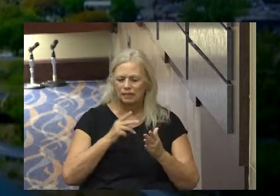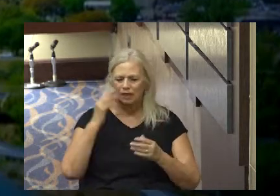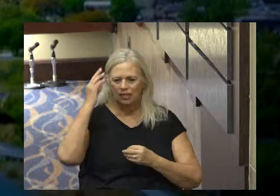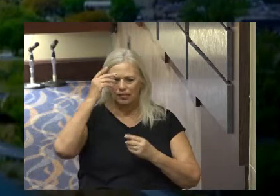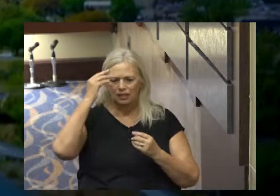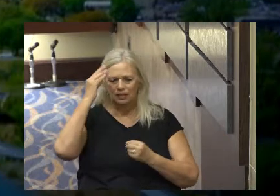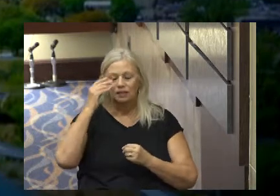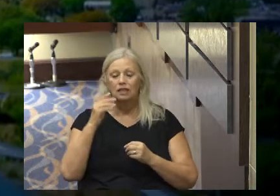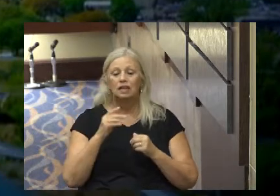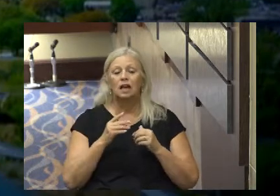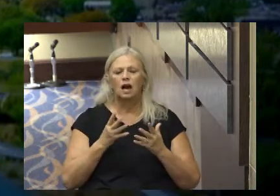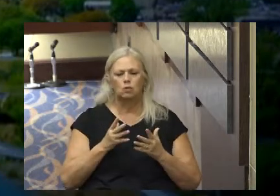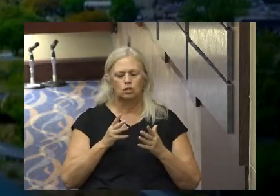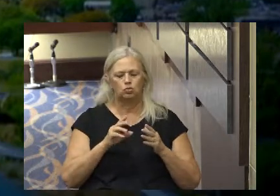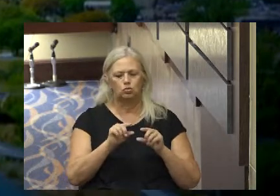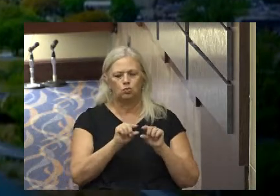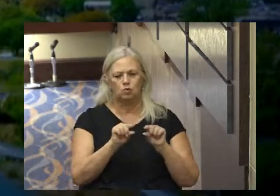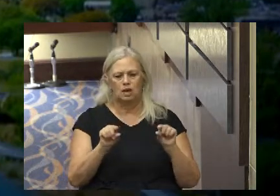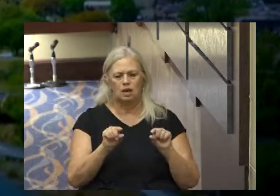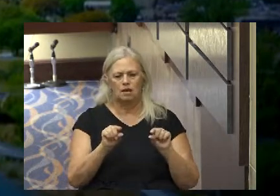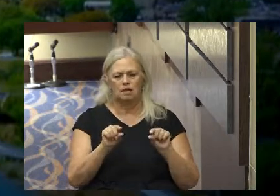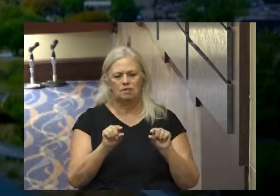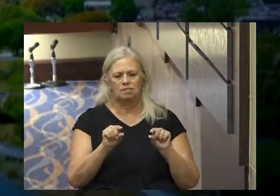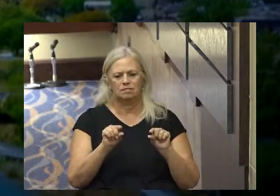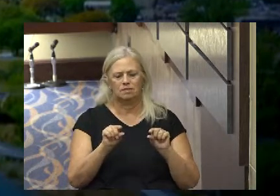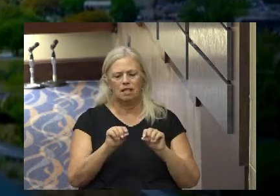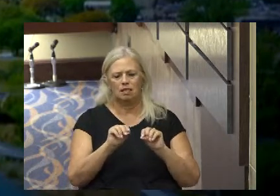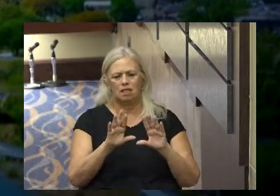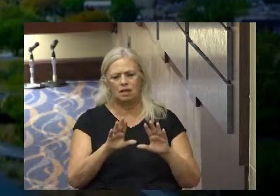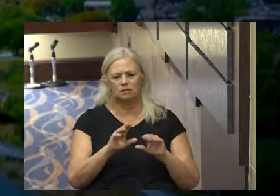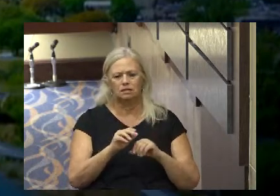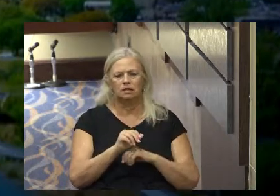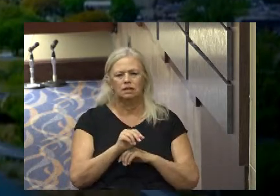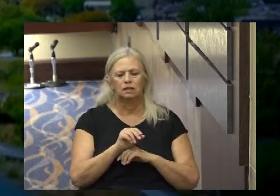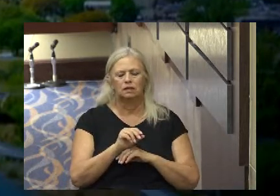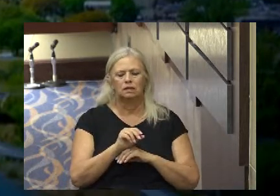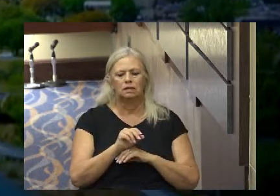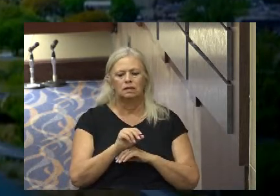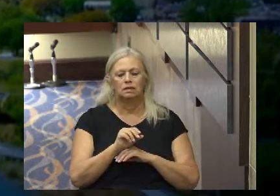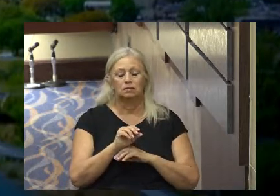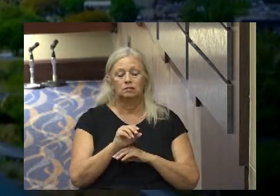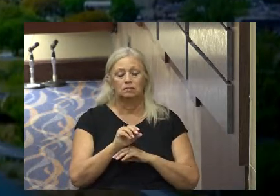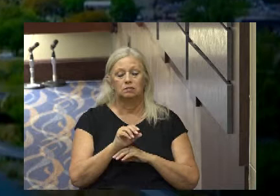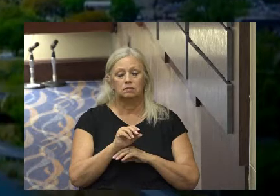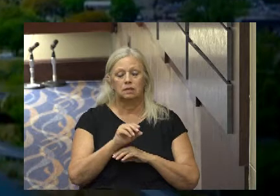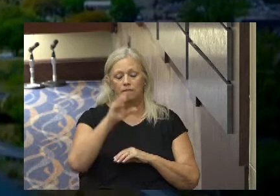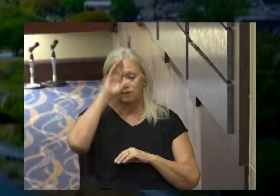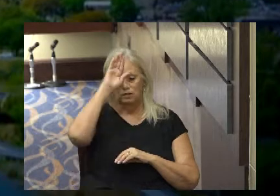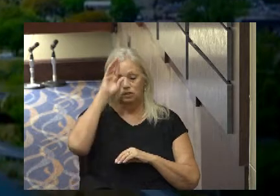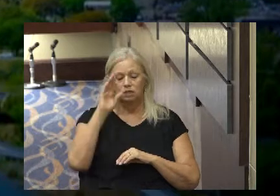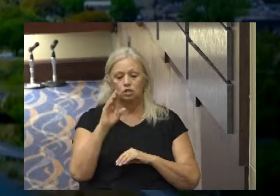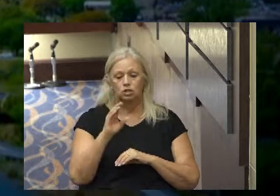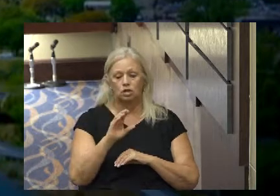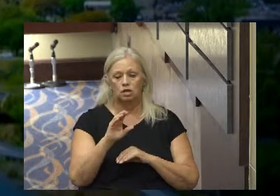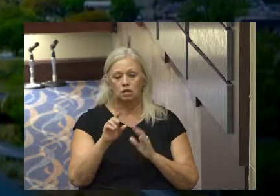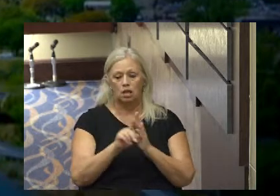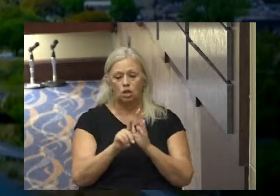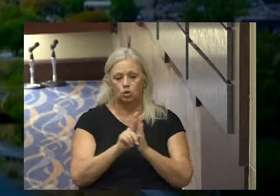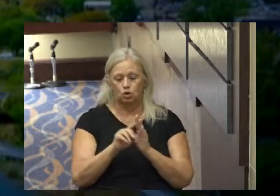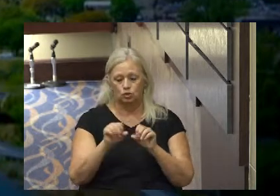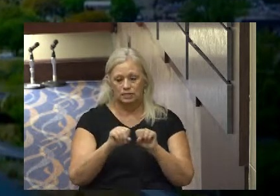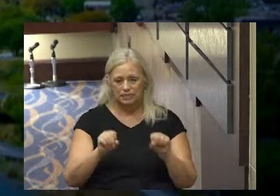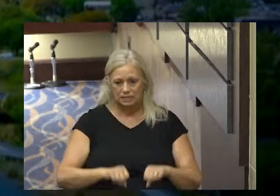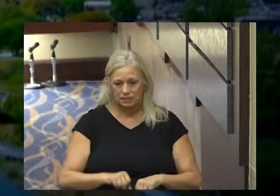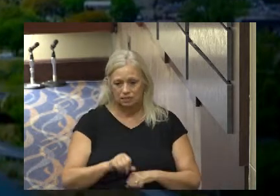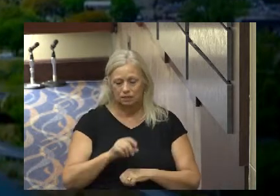is 633, and this is a purchase of a fire station alerting system. Excited about